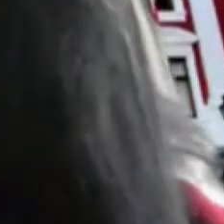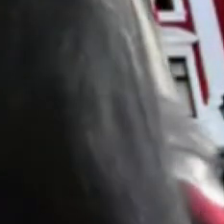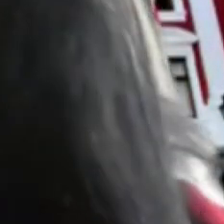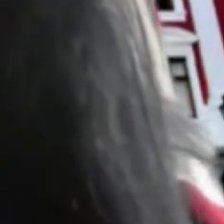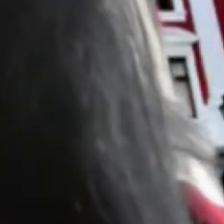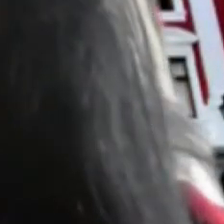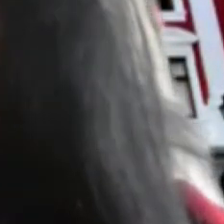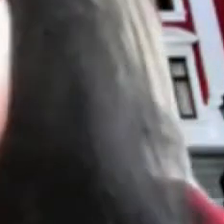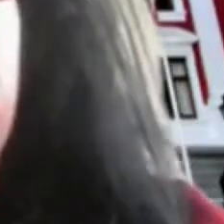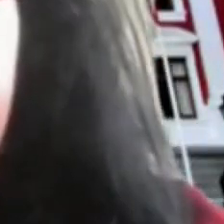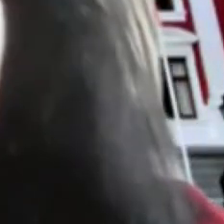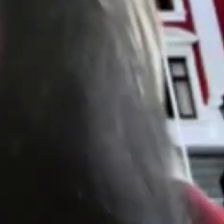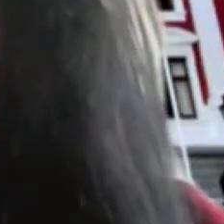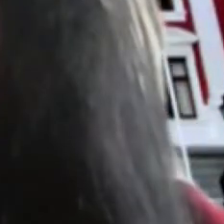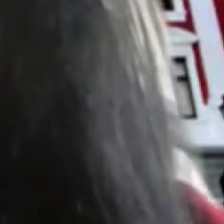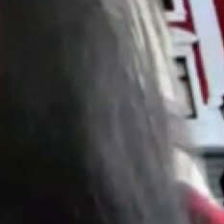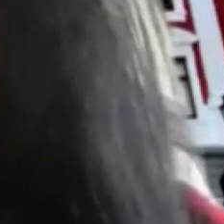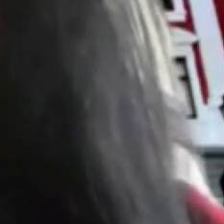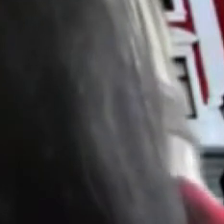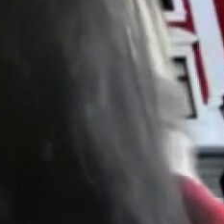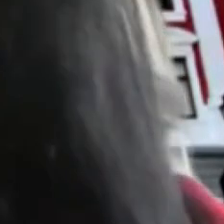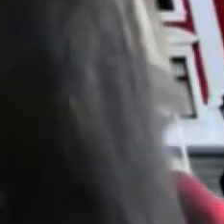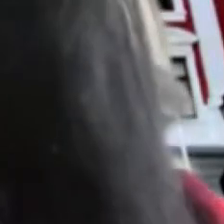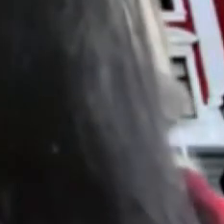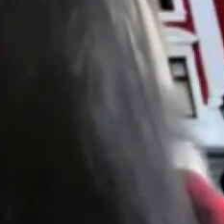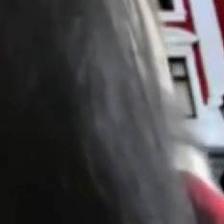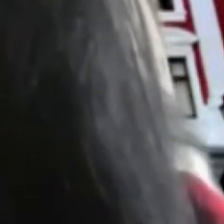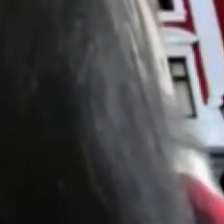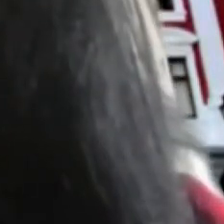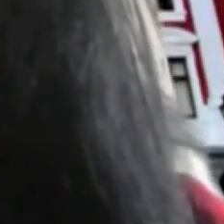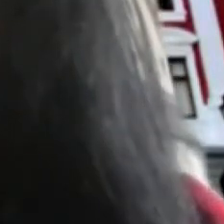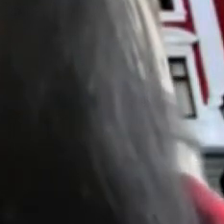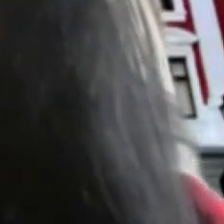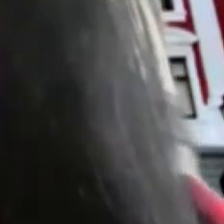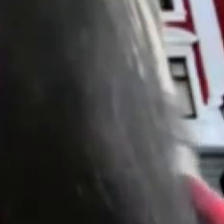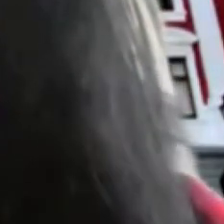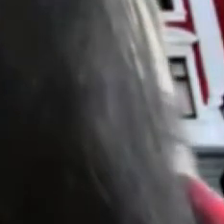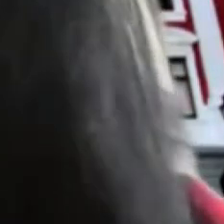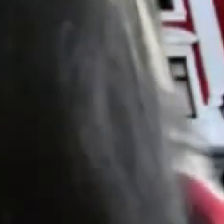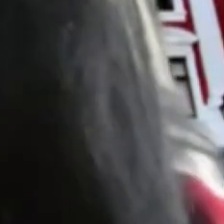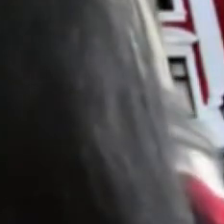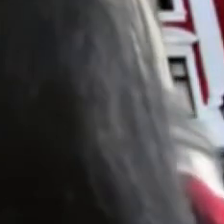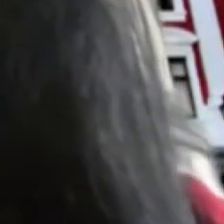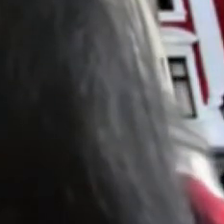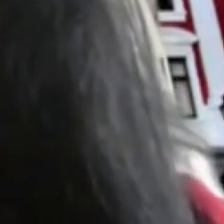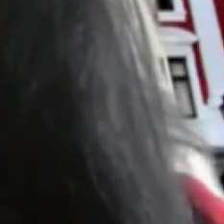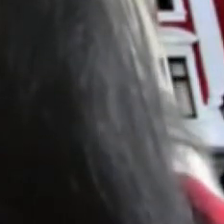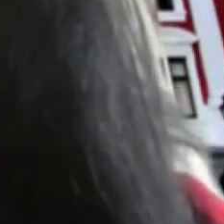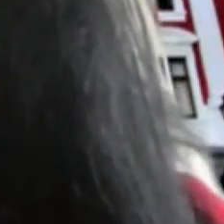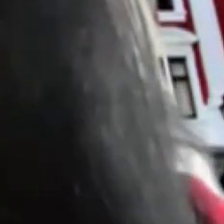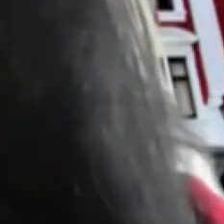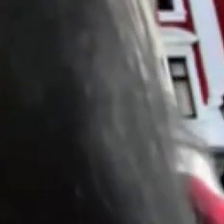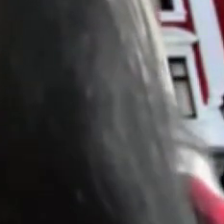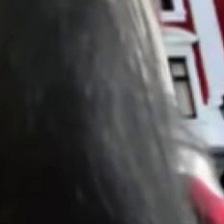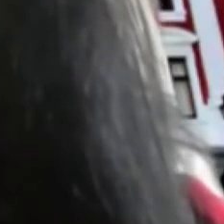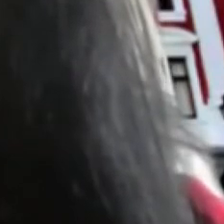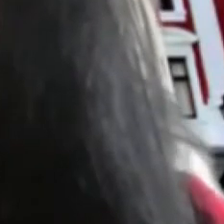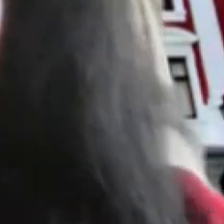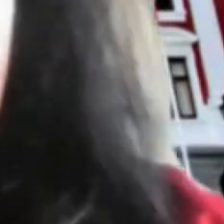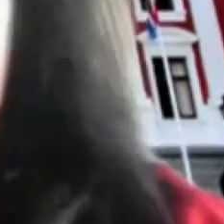that the GBV perpetrators are always